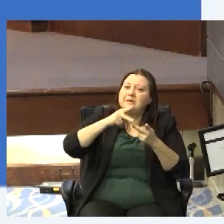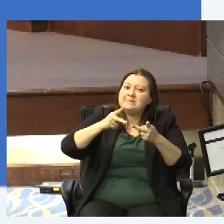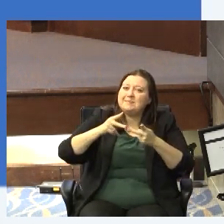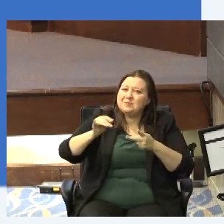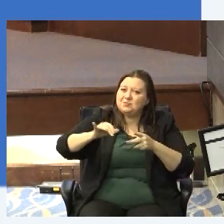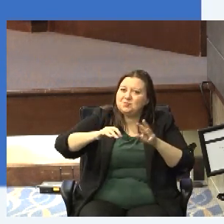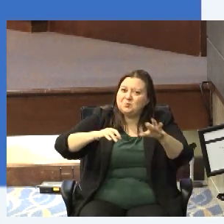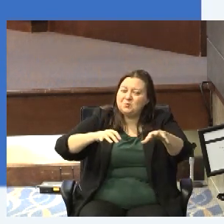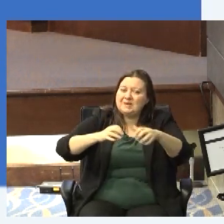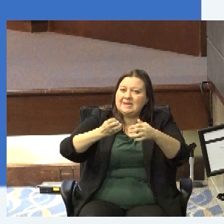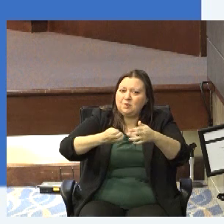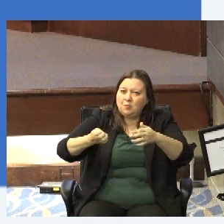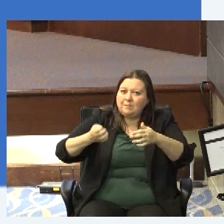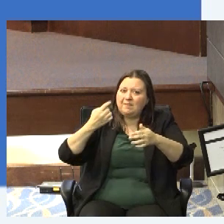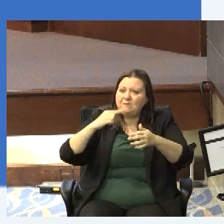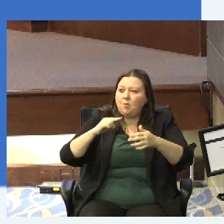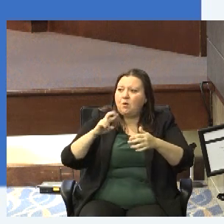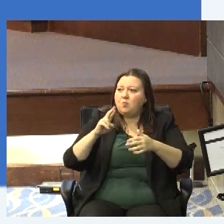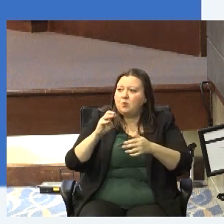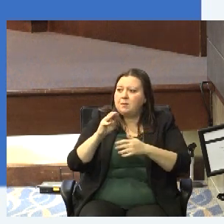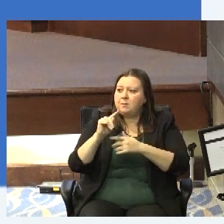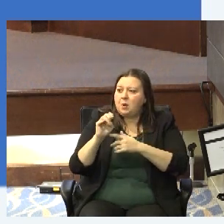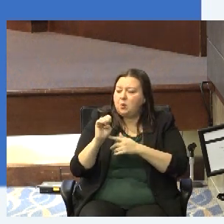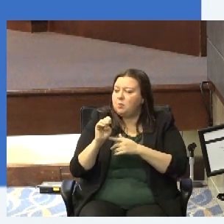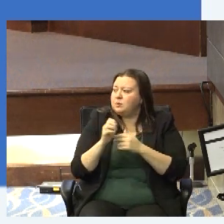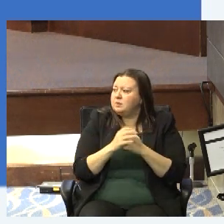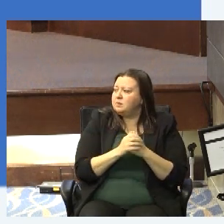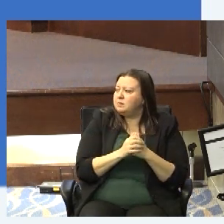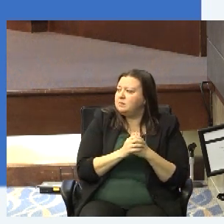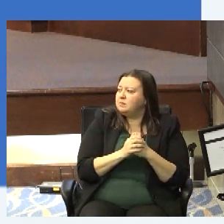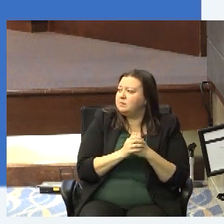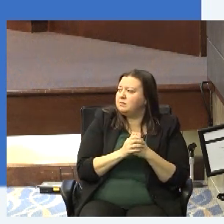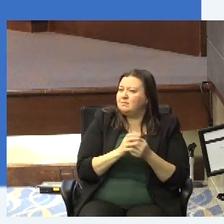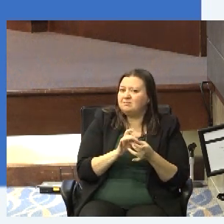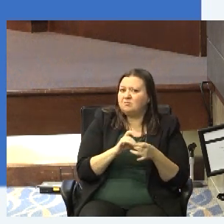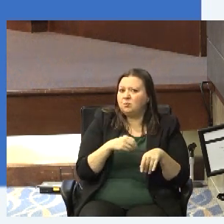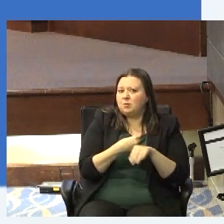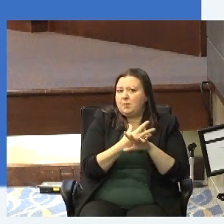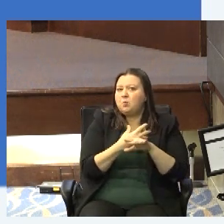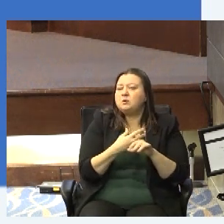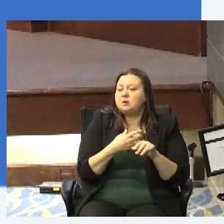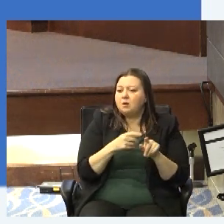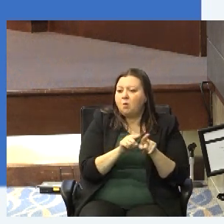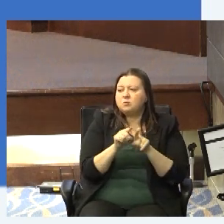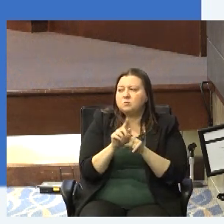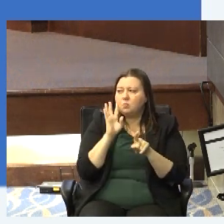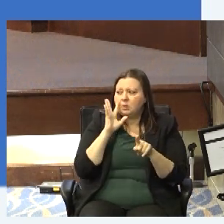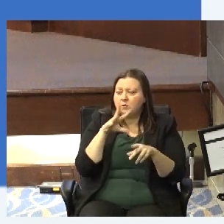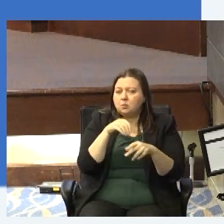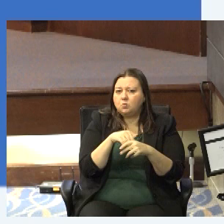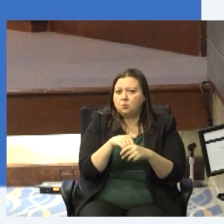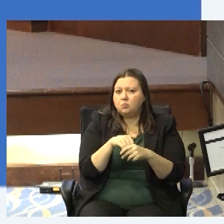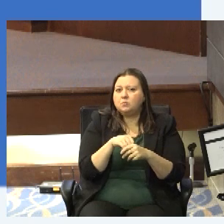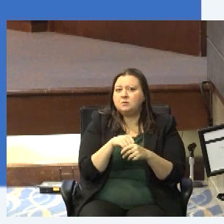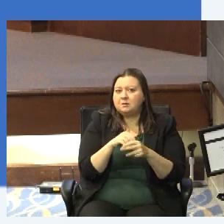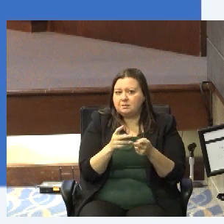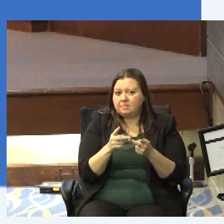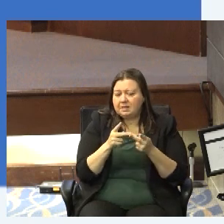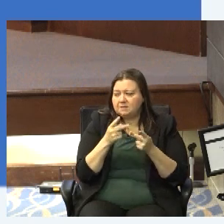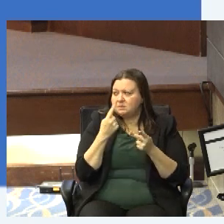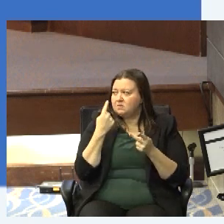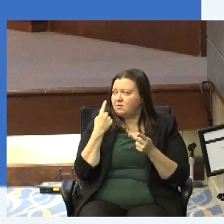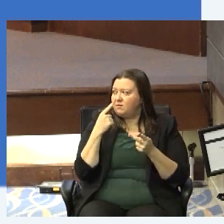equipped for distance and remote learning. This facility will also include holding space for